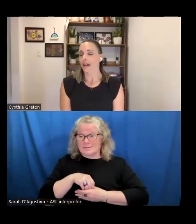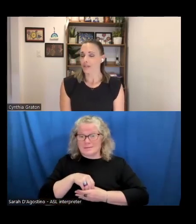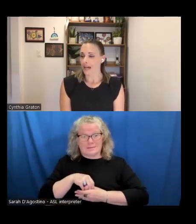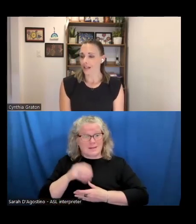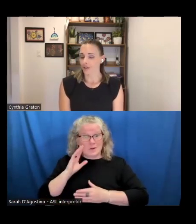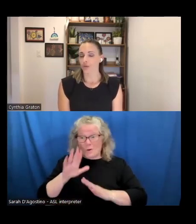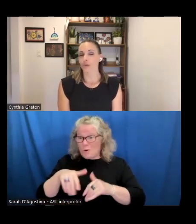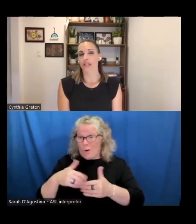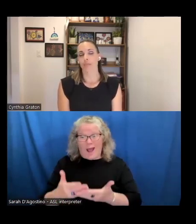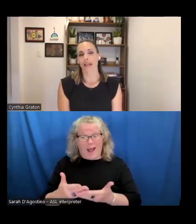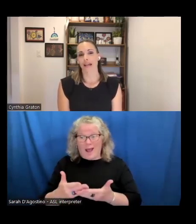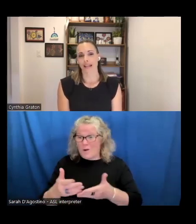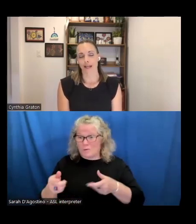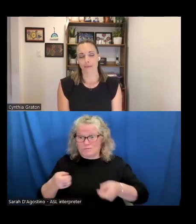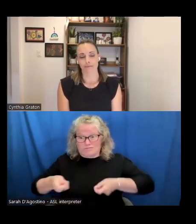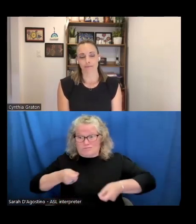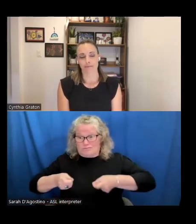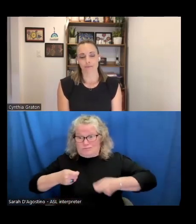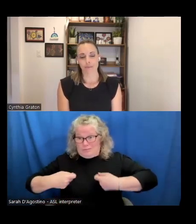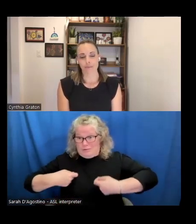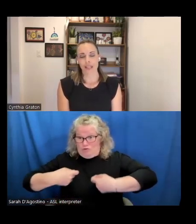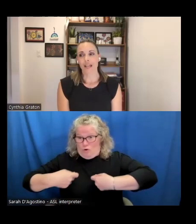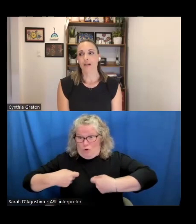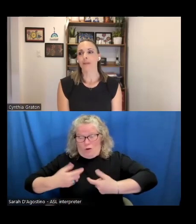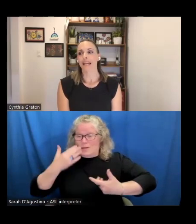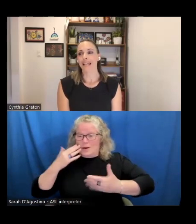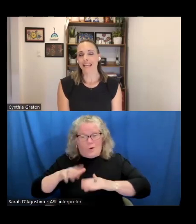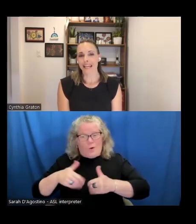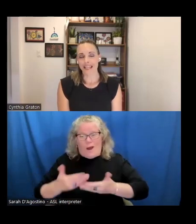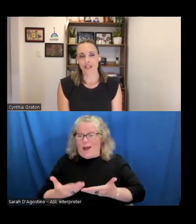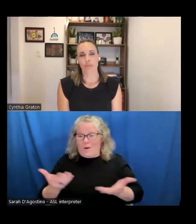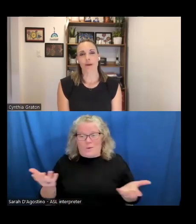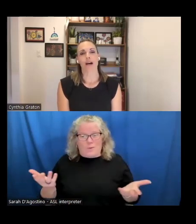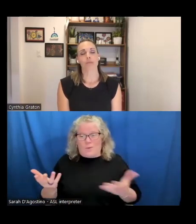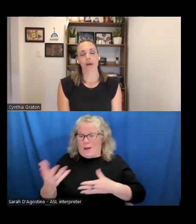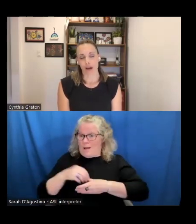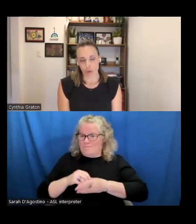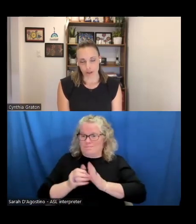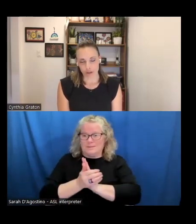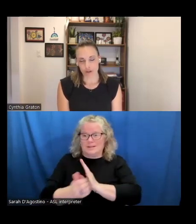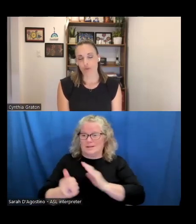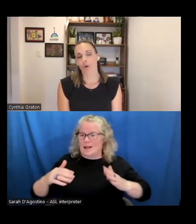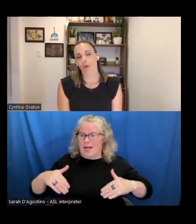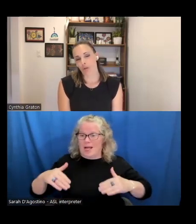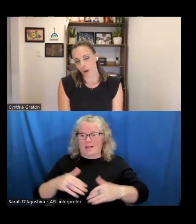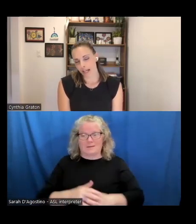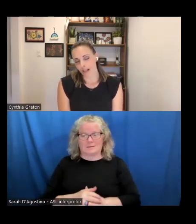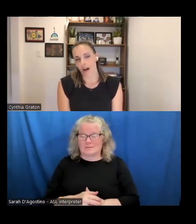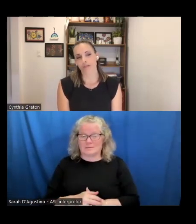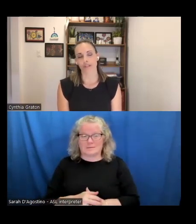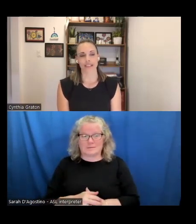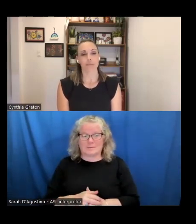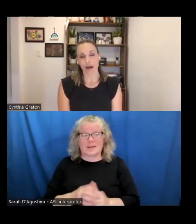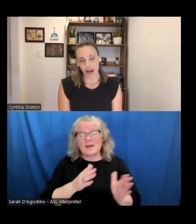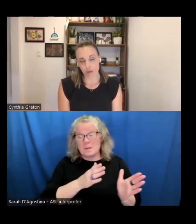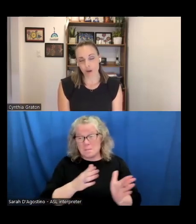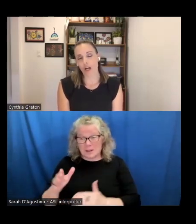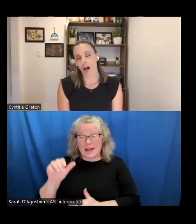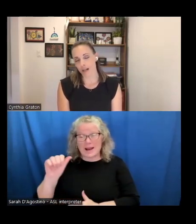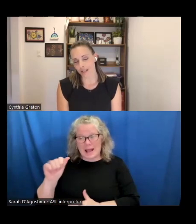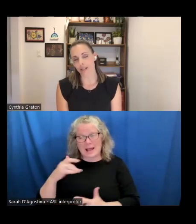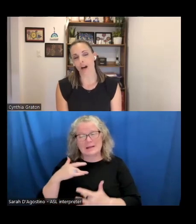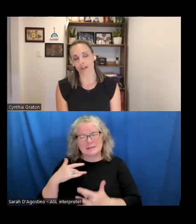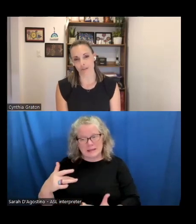another downside of using plan A. Plan A is about power and control quite often, and